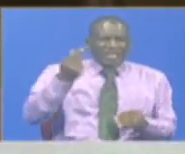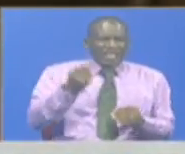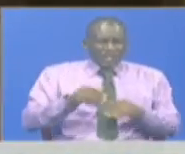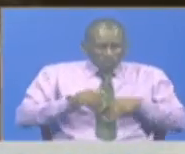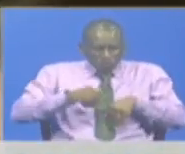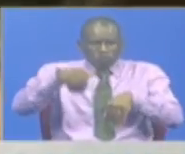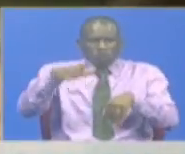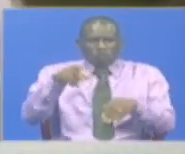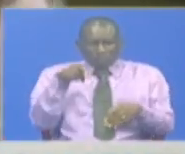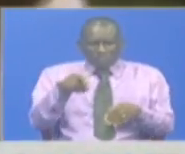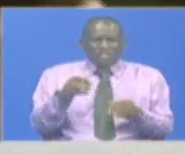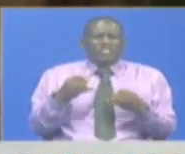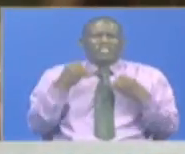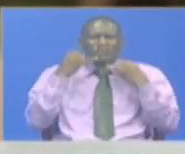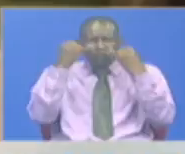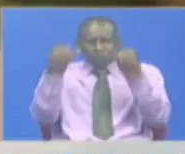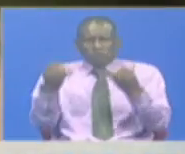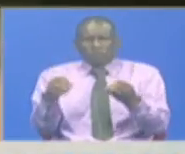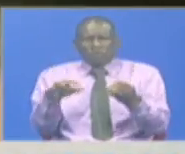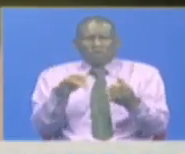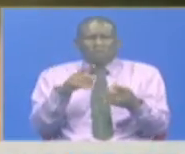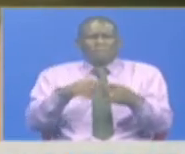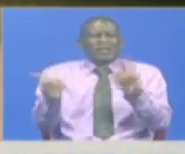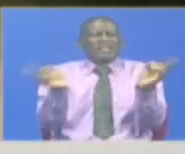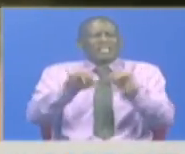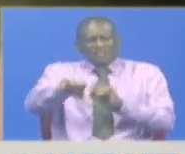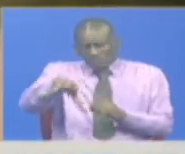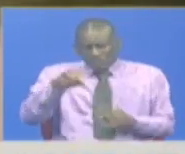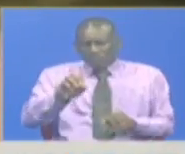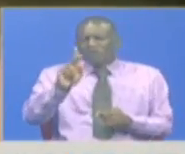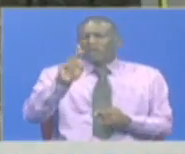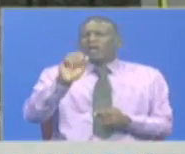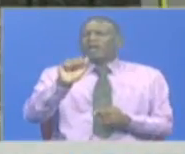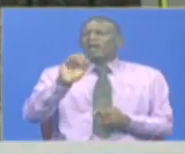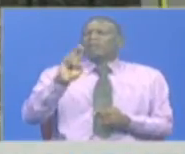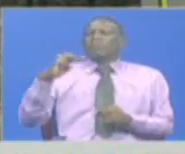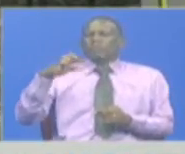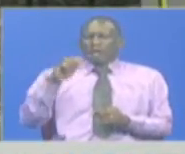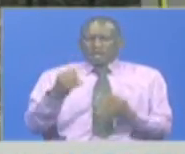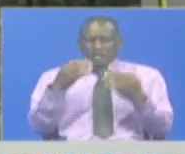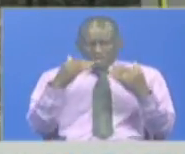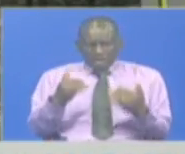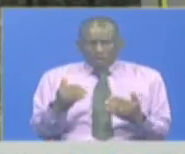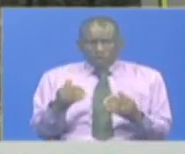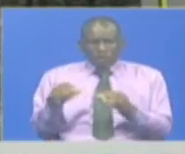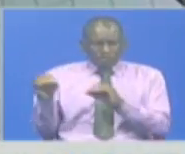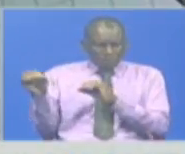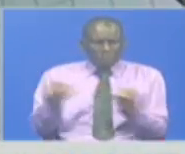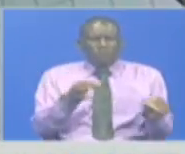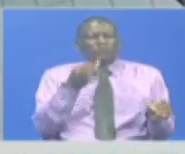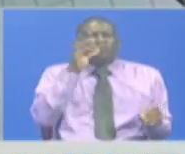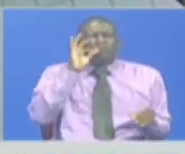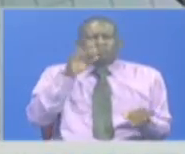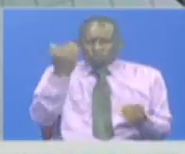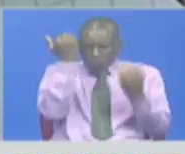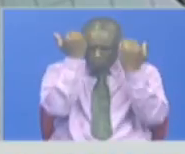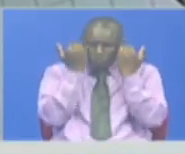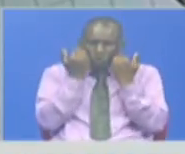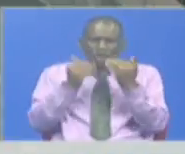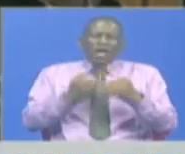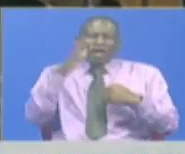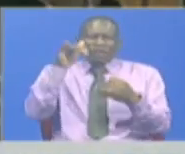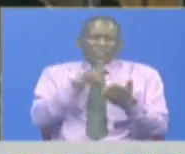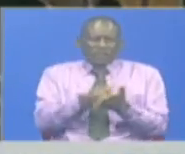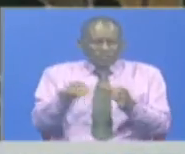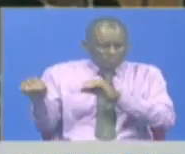on these reports, but they could not find him. He will now be arraigned before the Paris Appeal Court and later the International